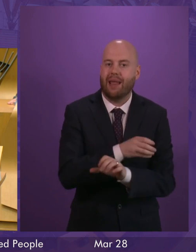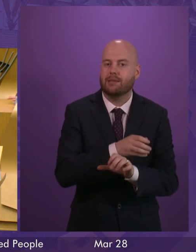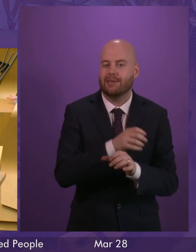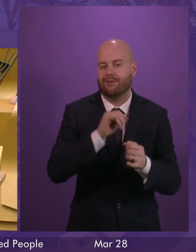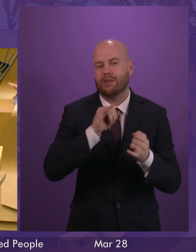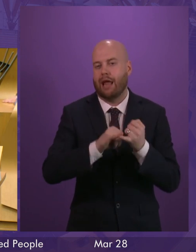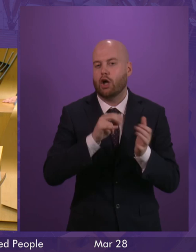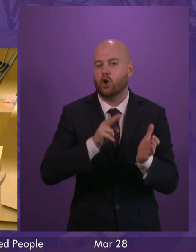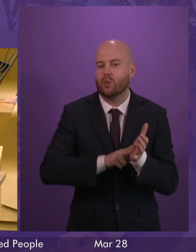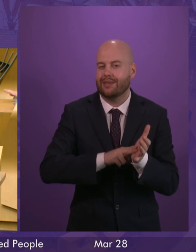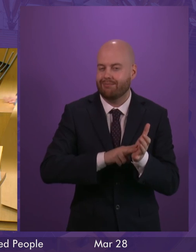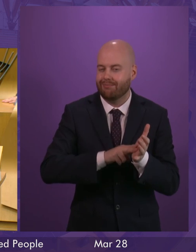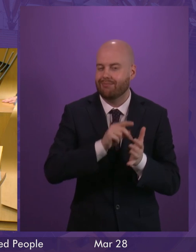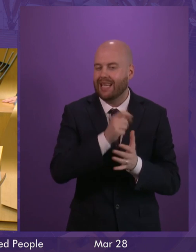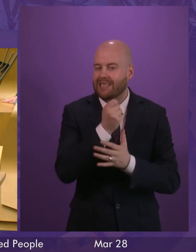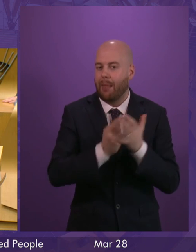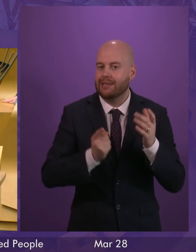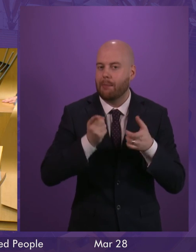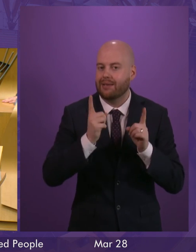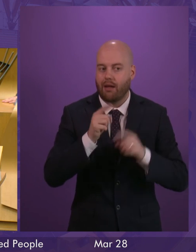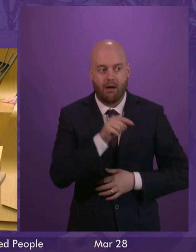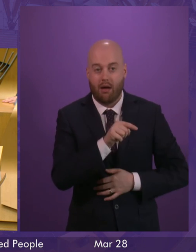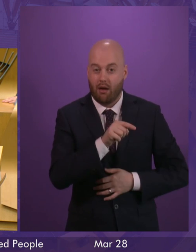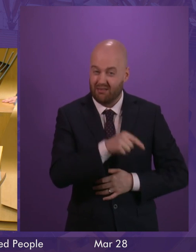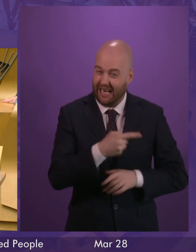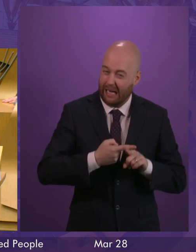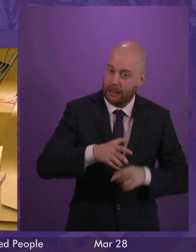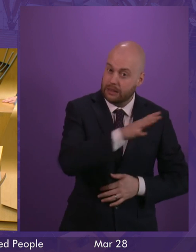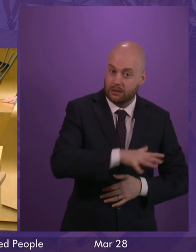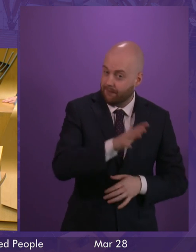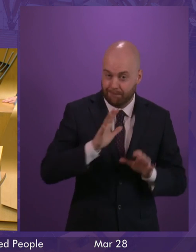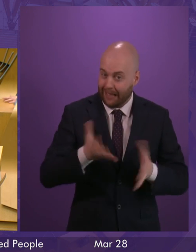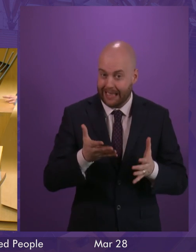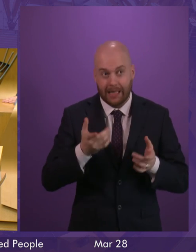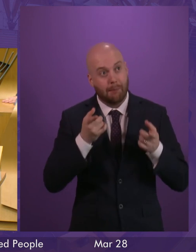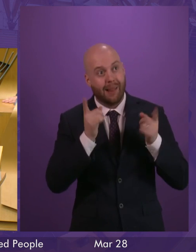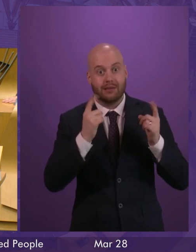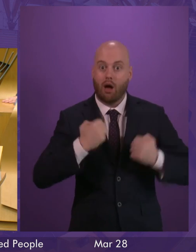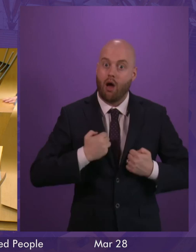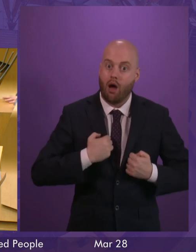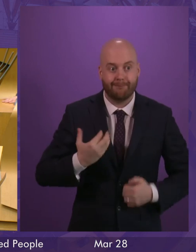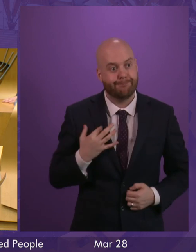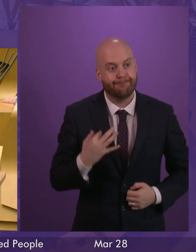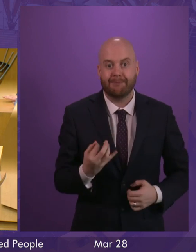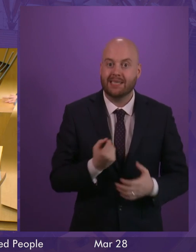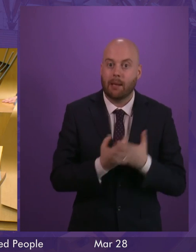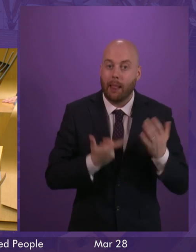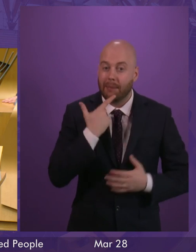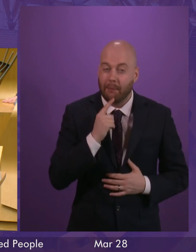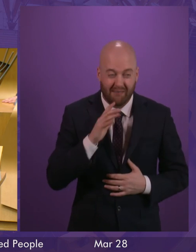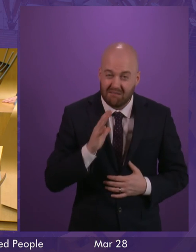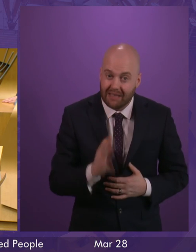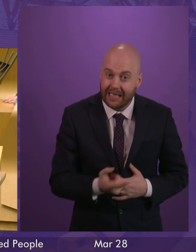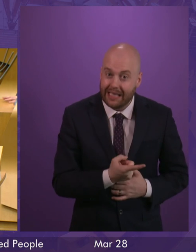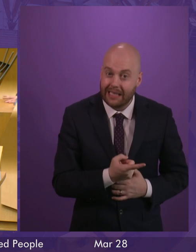It cannot be acceptable that the people of England do not have a minister for disabled people right now. And I should place on record, actually, as Bob